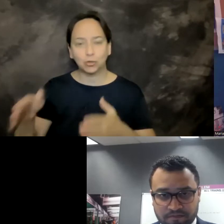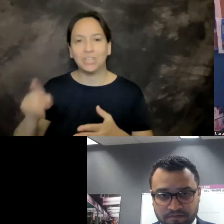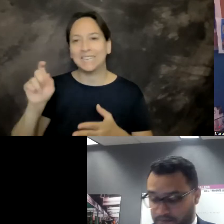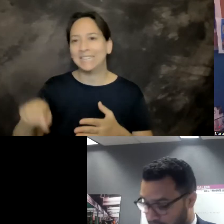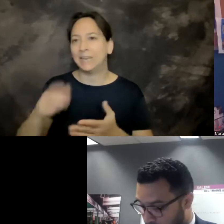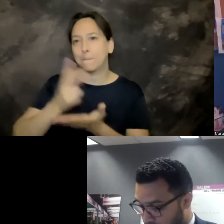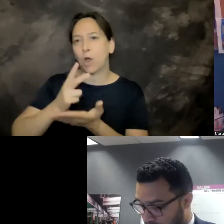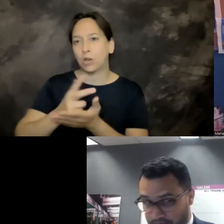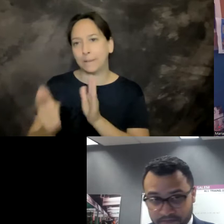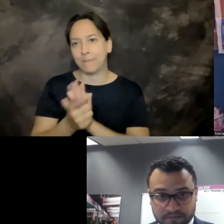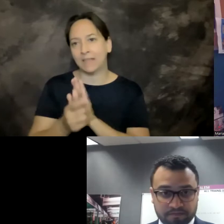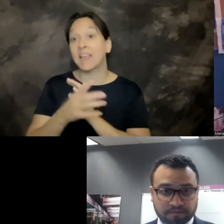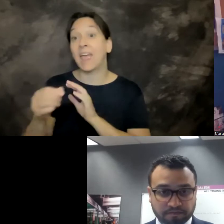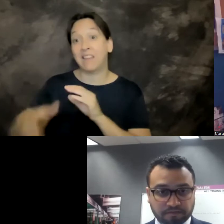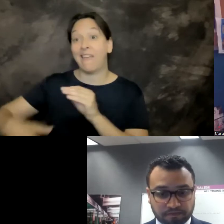and bike lanes as well.